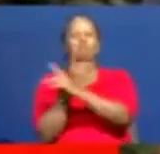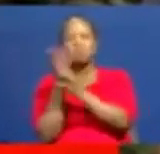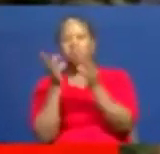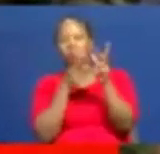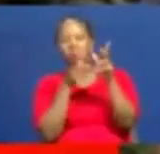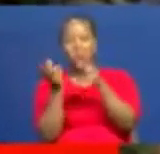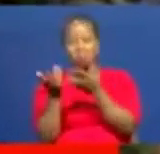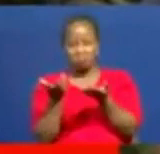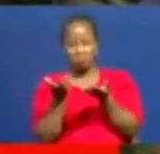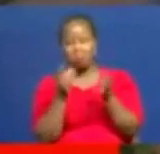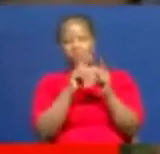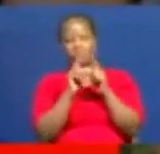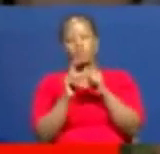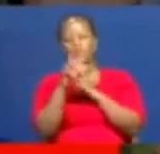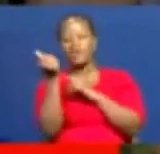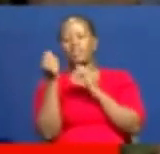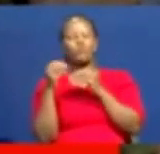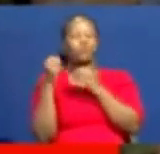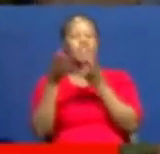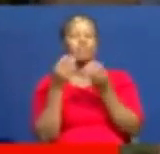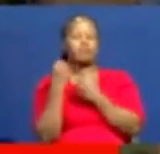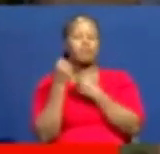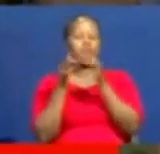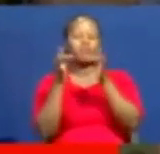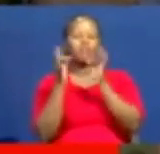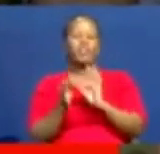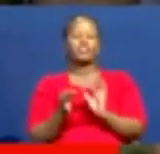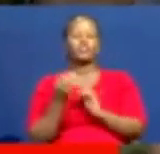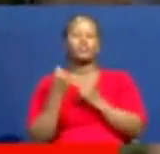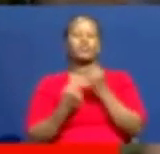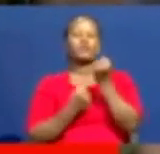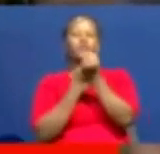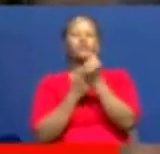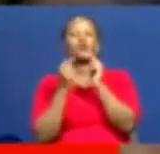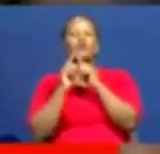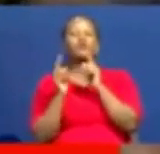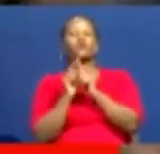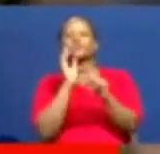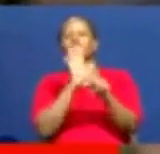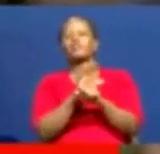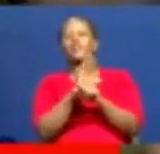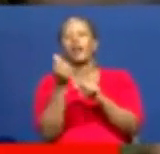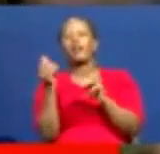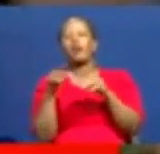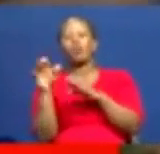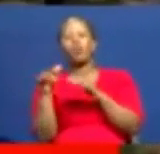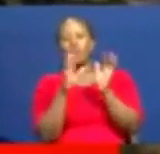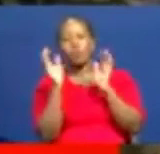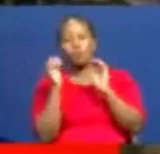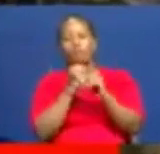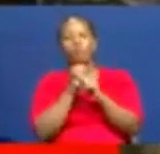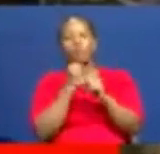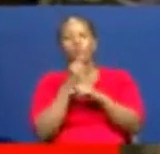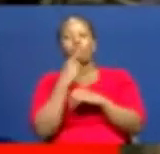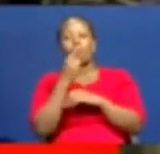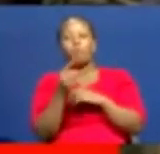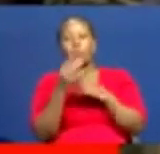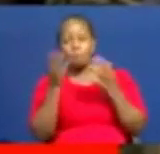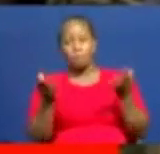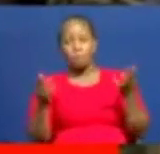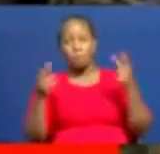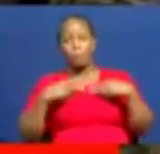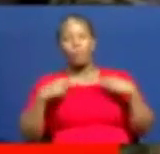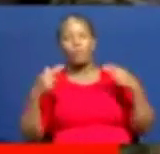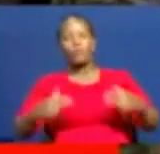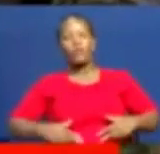contribute financially. And many will contribute in other ways to make sure that